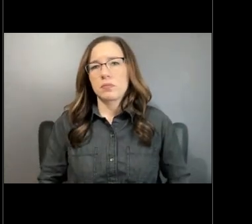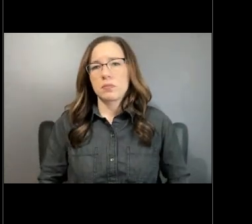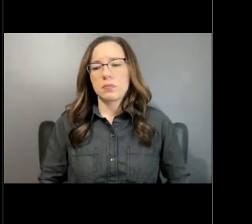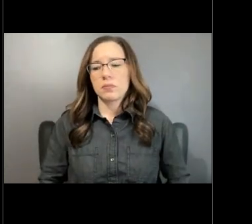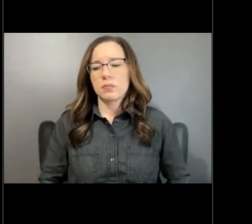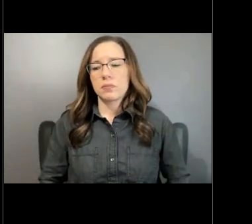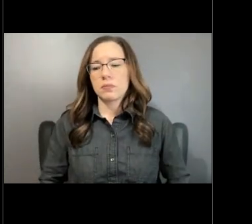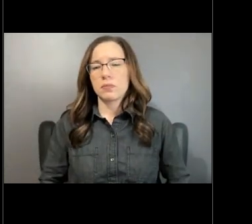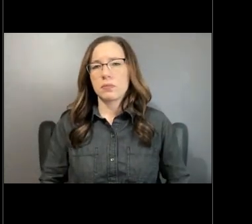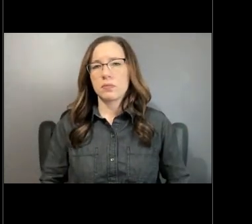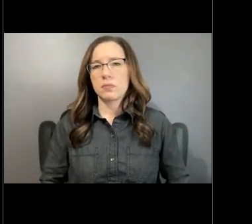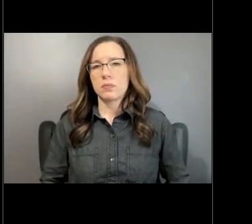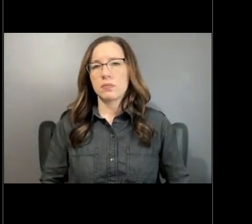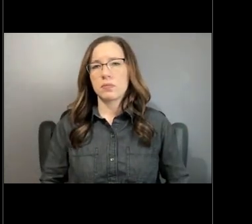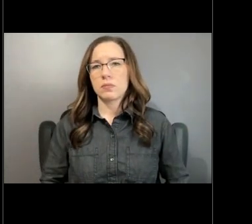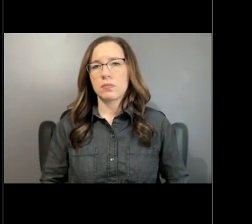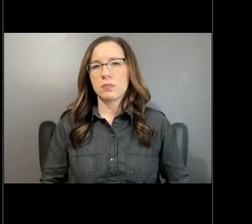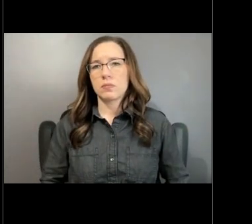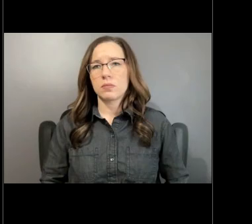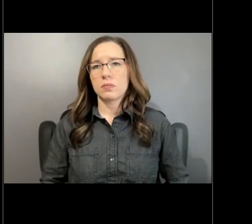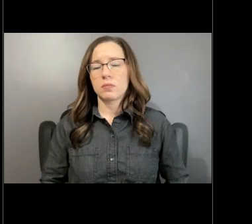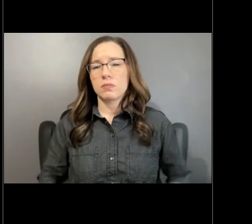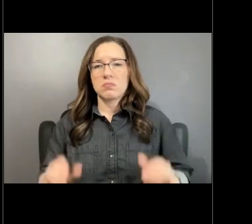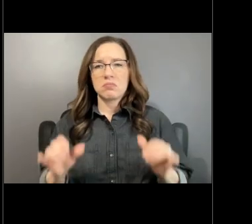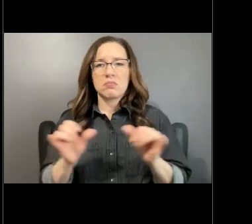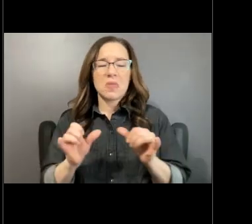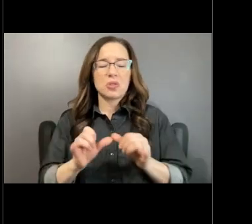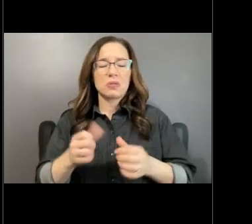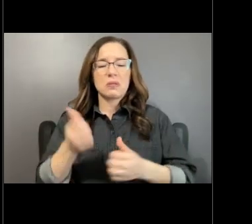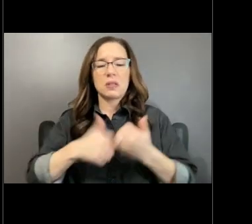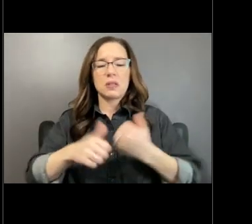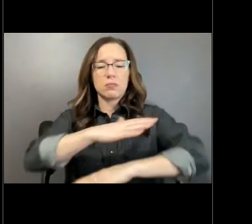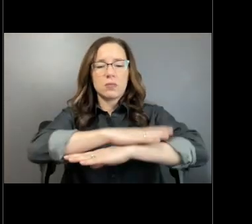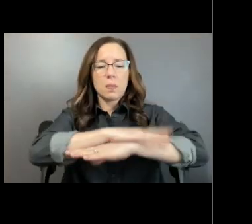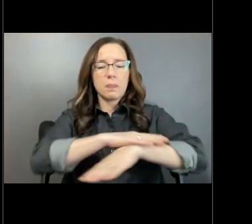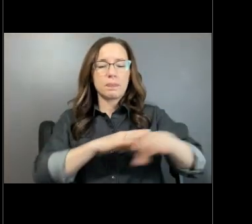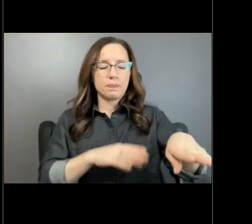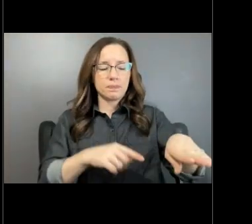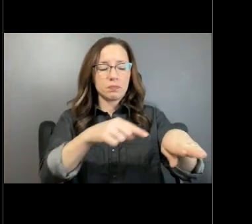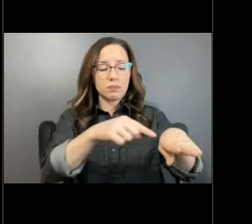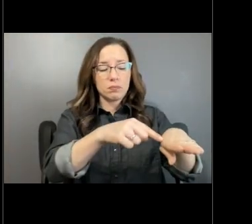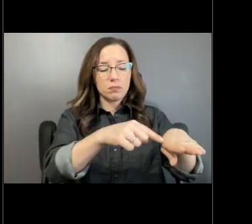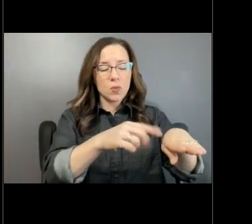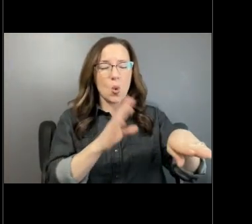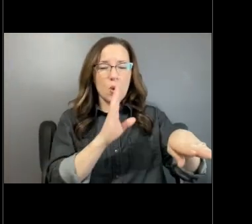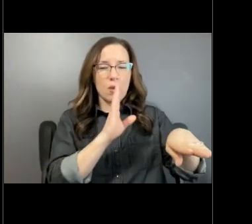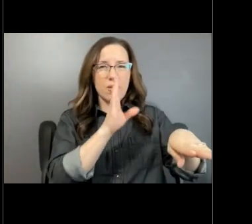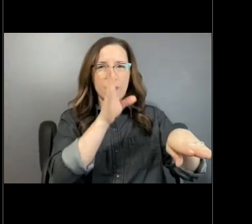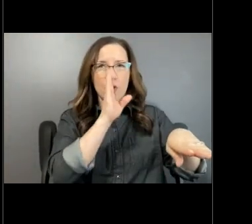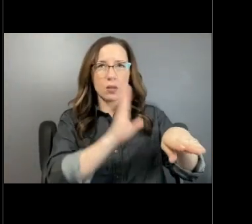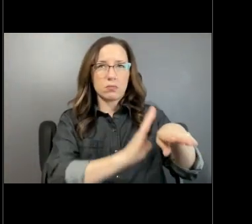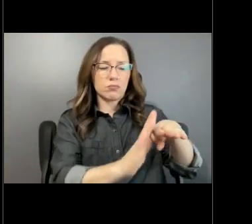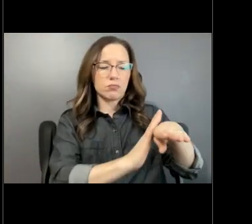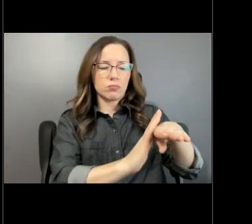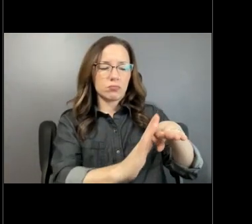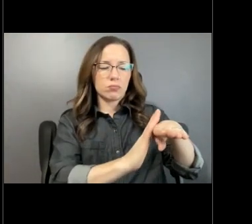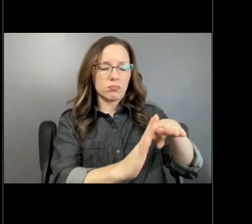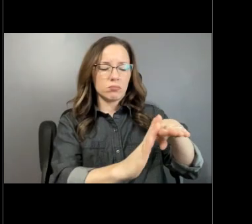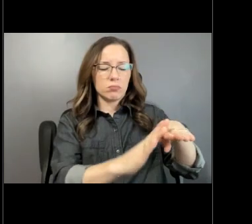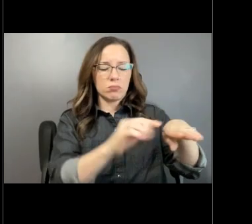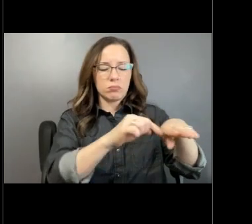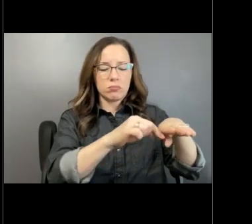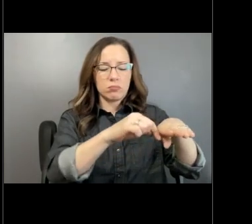The 40-inch clearance is measured from any countertop or the face of any appliance that